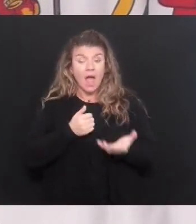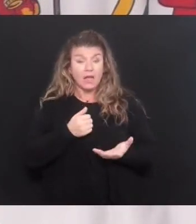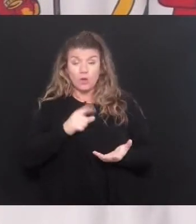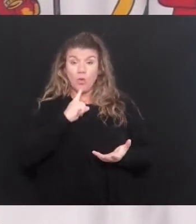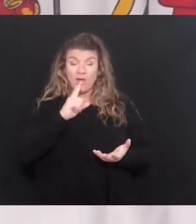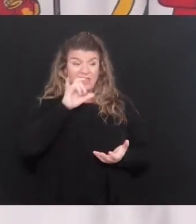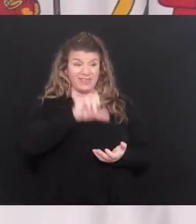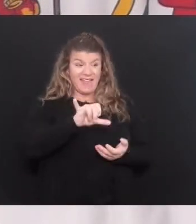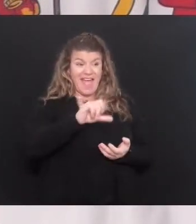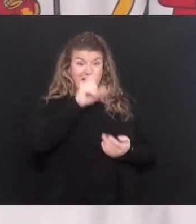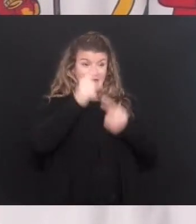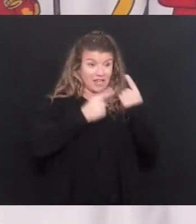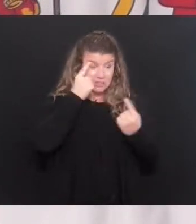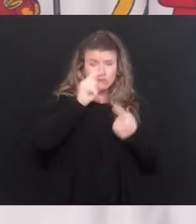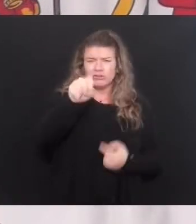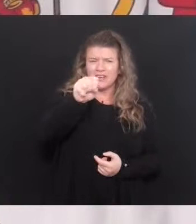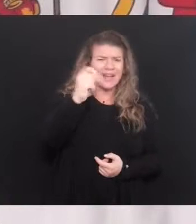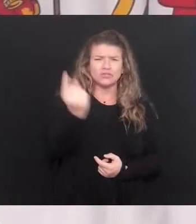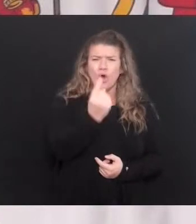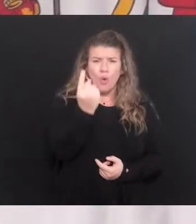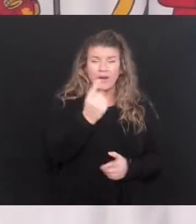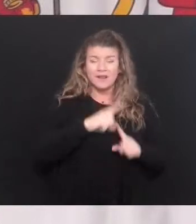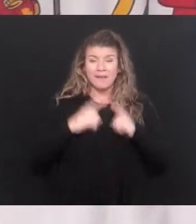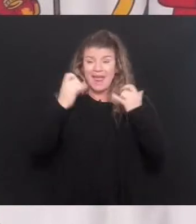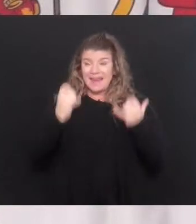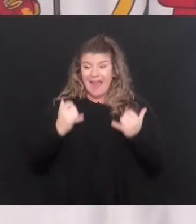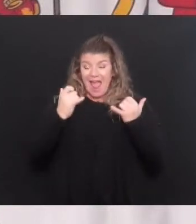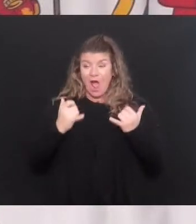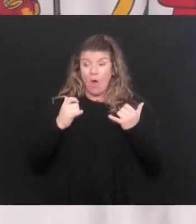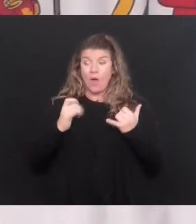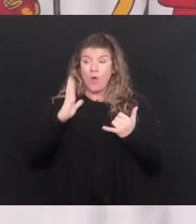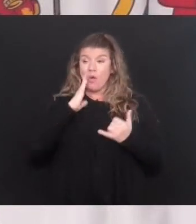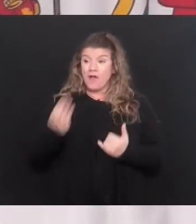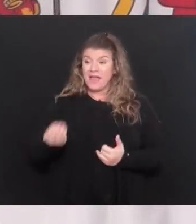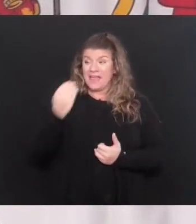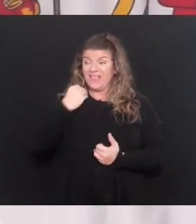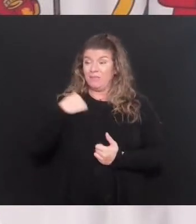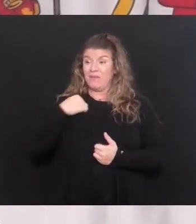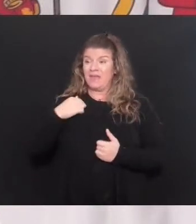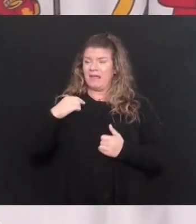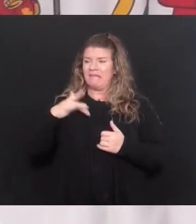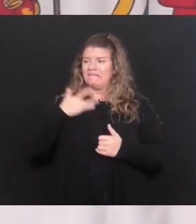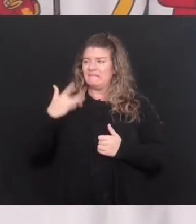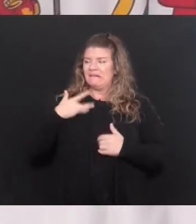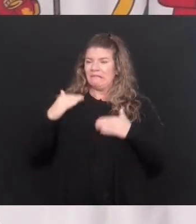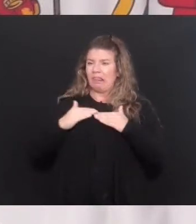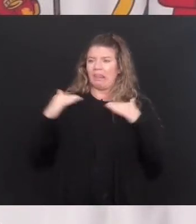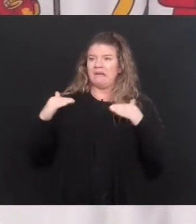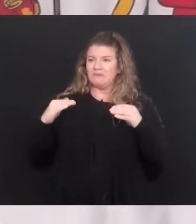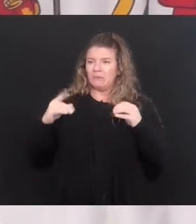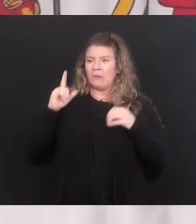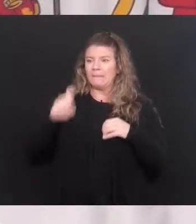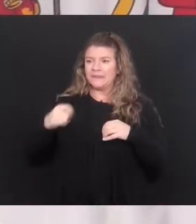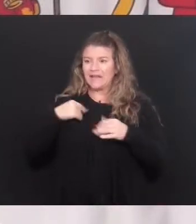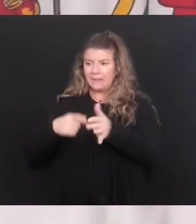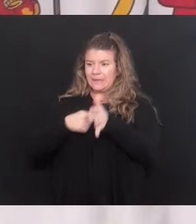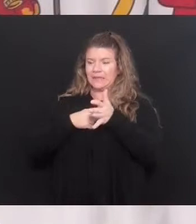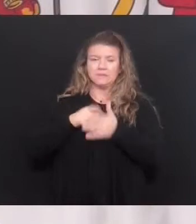always a concern. But right now it doesn't rise to the level of doing something that is more invasive than what we're doing right